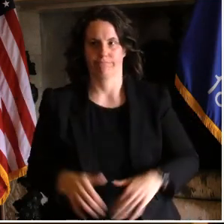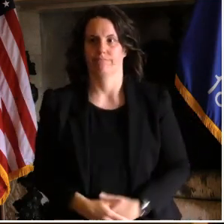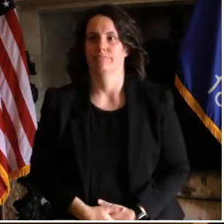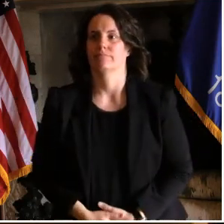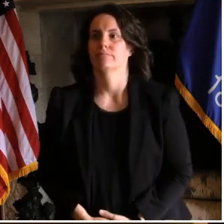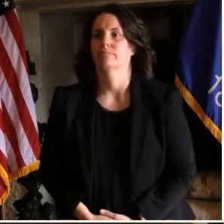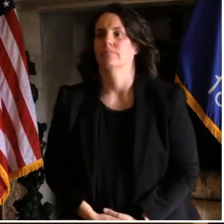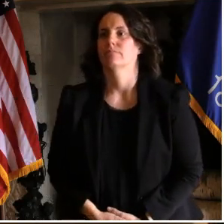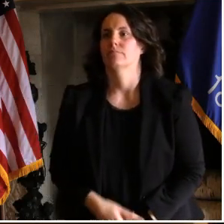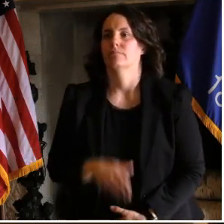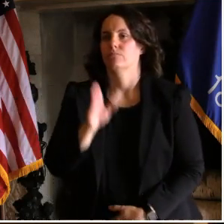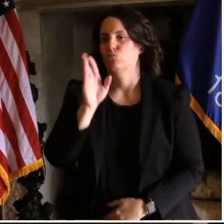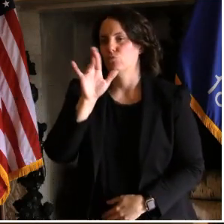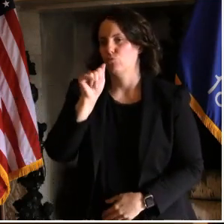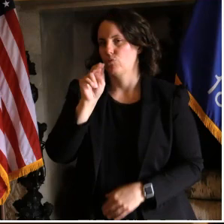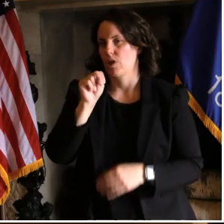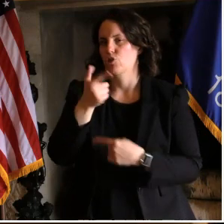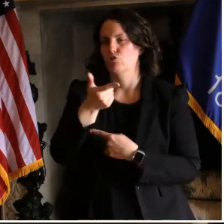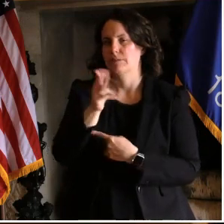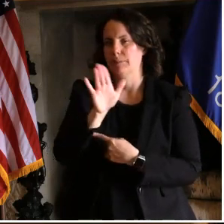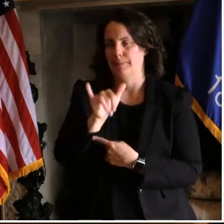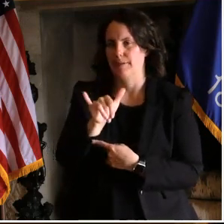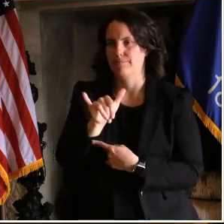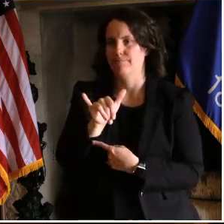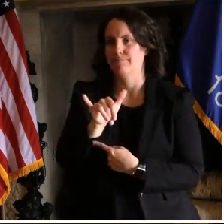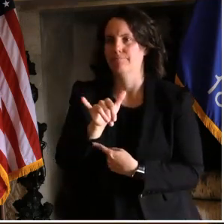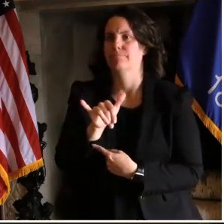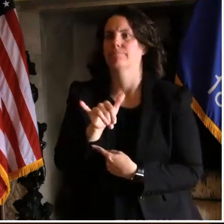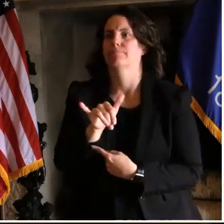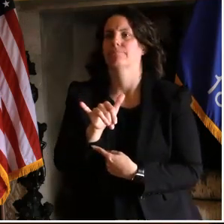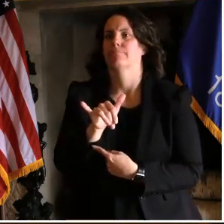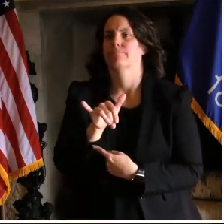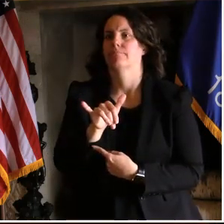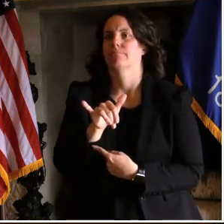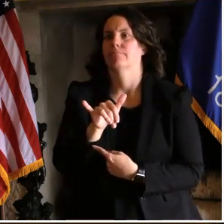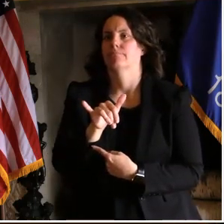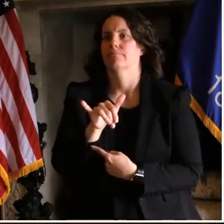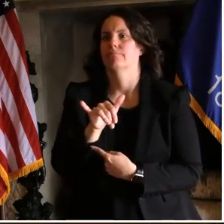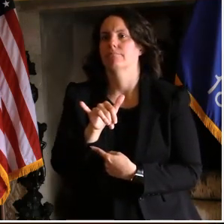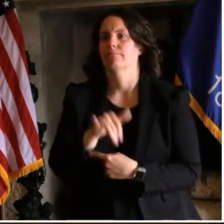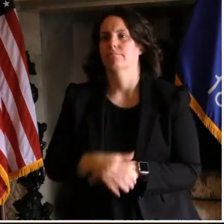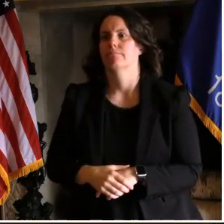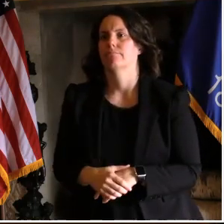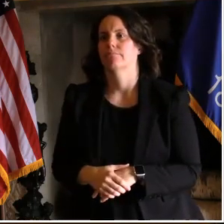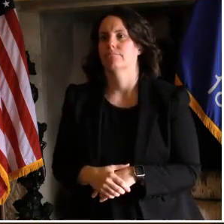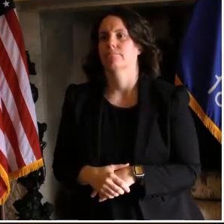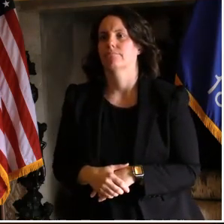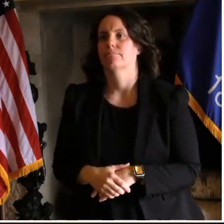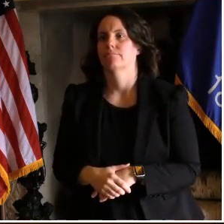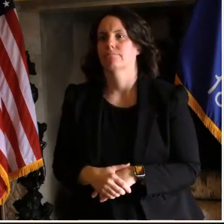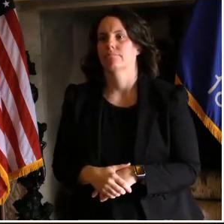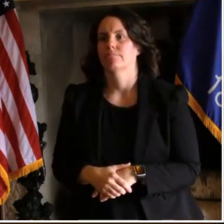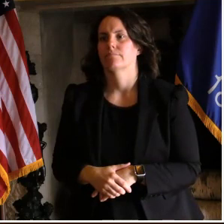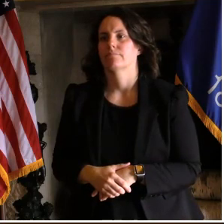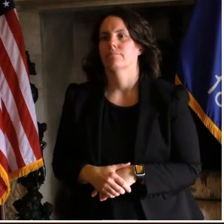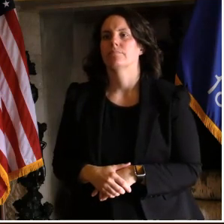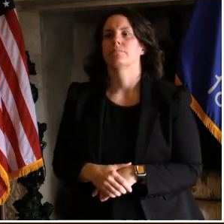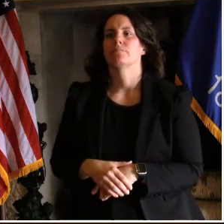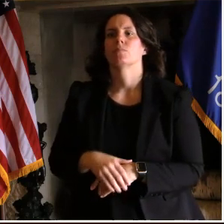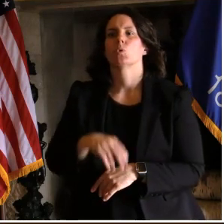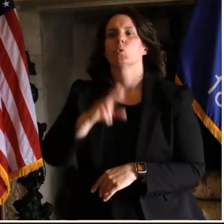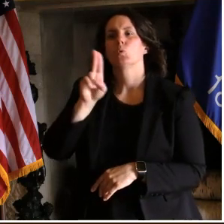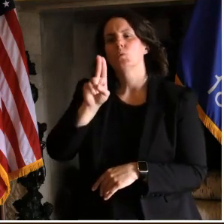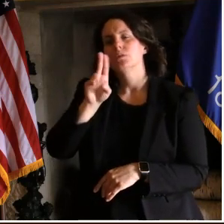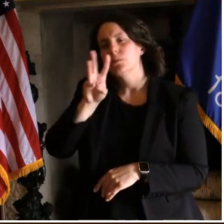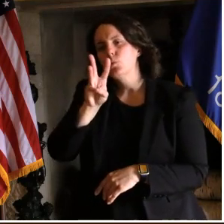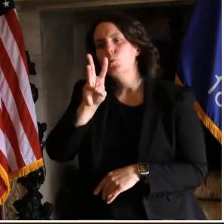Hello. What facilities designated to serve as coronavirus patient sites like UW Oshkosh are